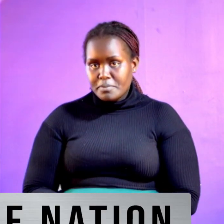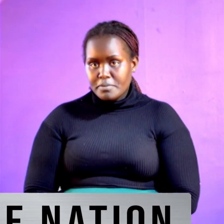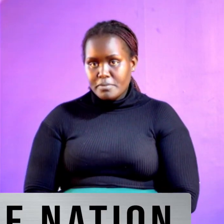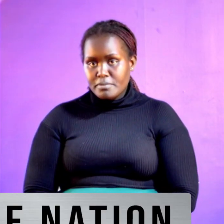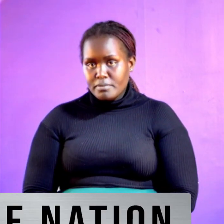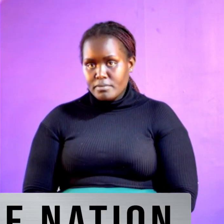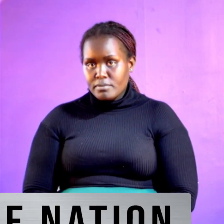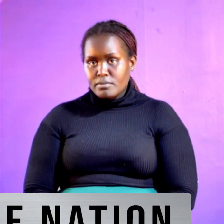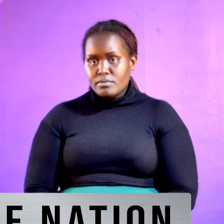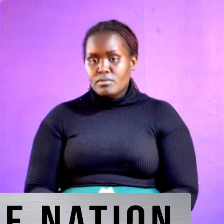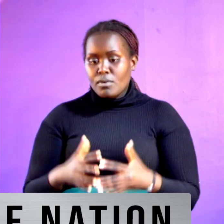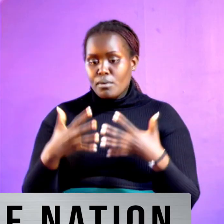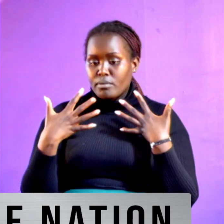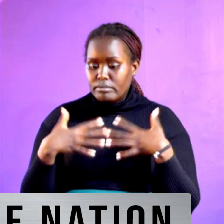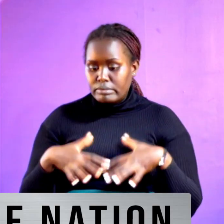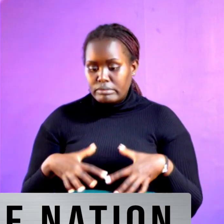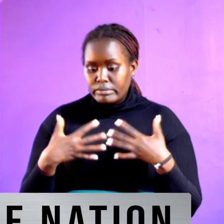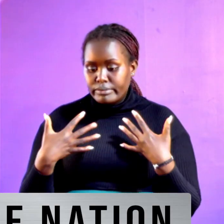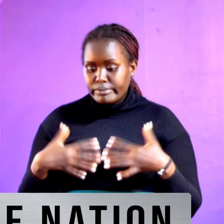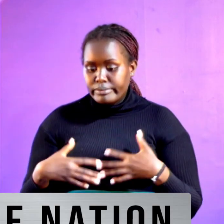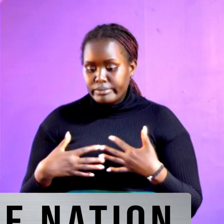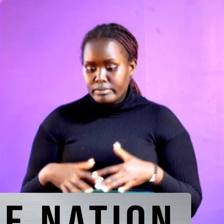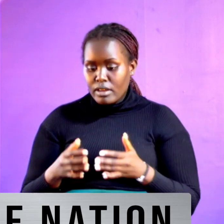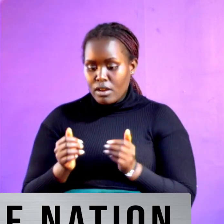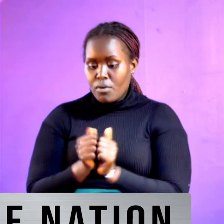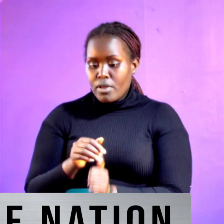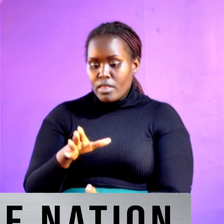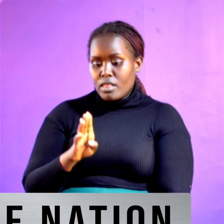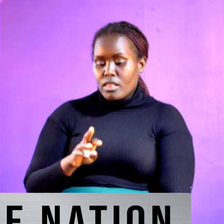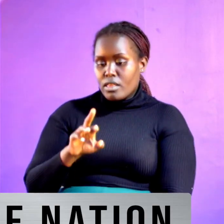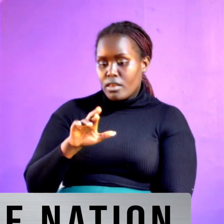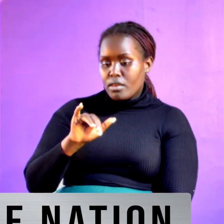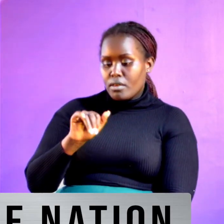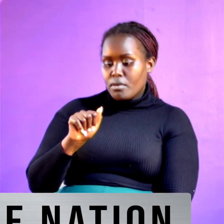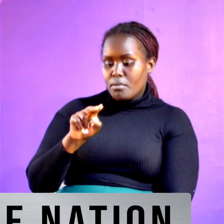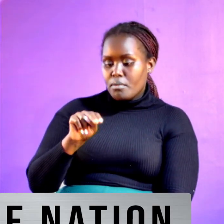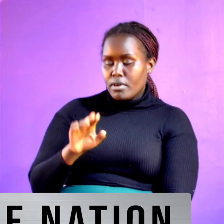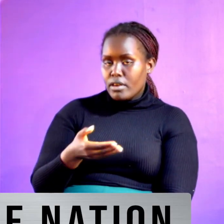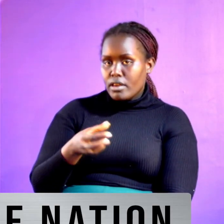now. Yeah. Wow. We are with Brian Mandenge,